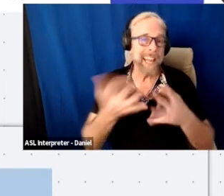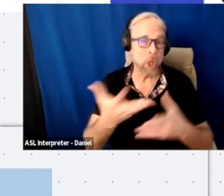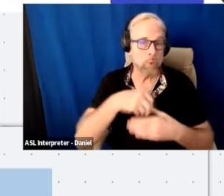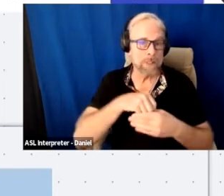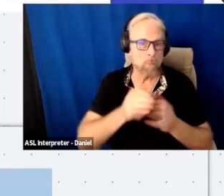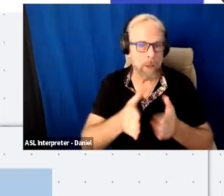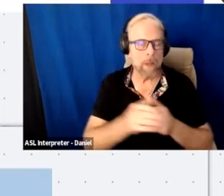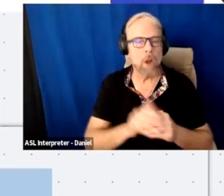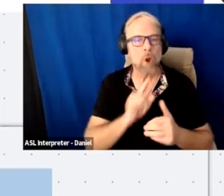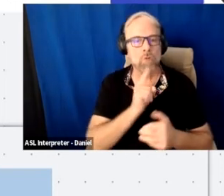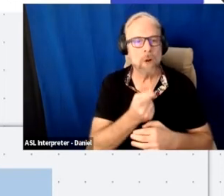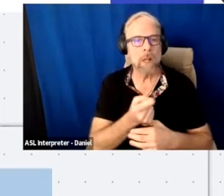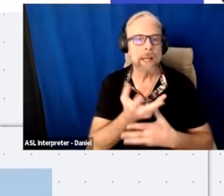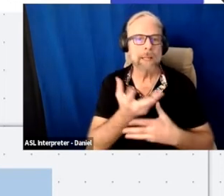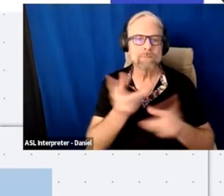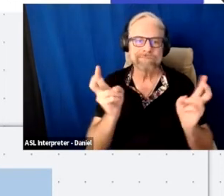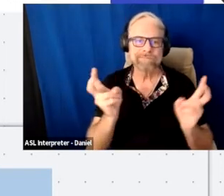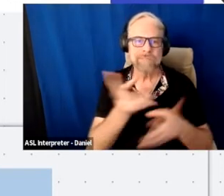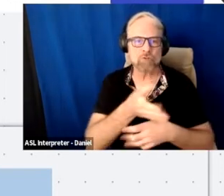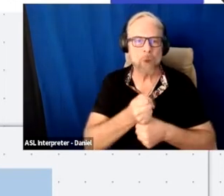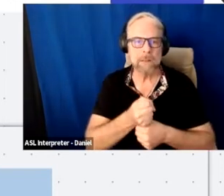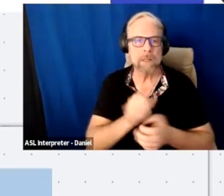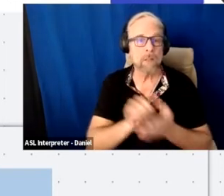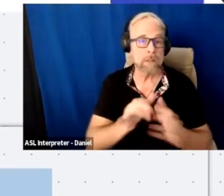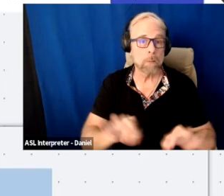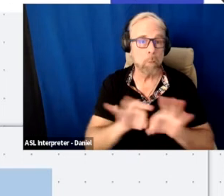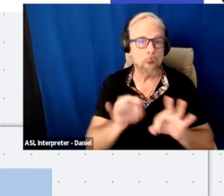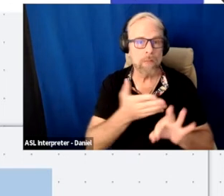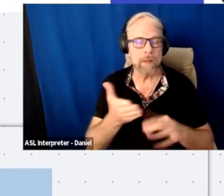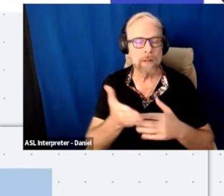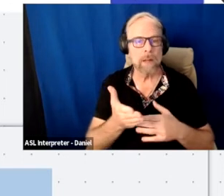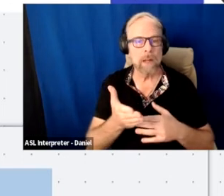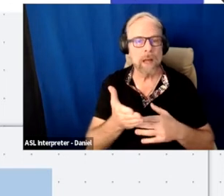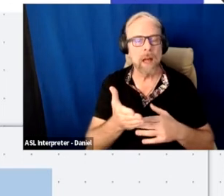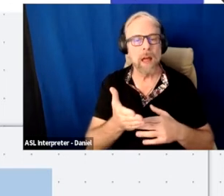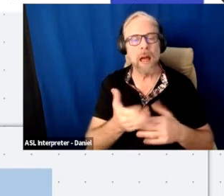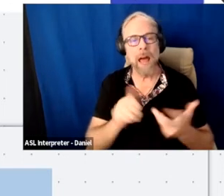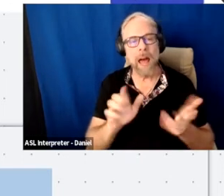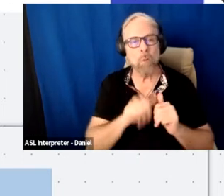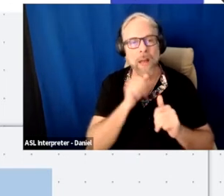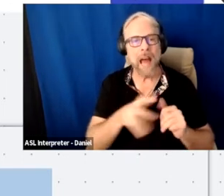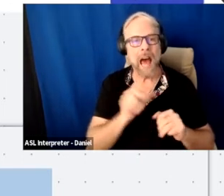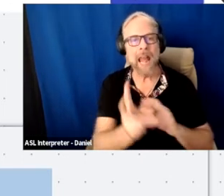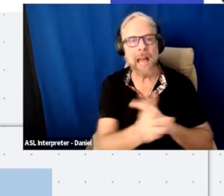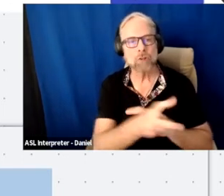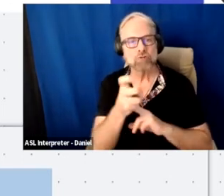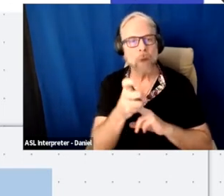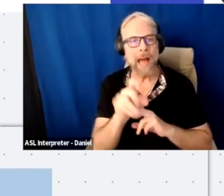And really trust was the big thing, is how do we also not extract data without